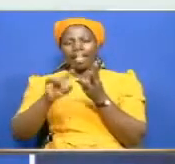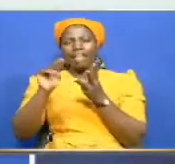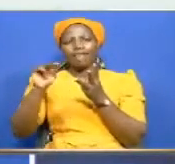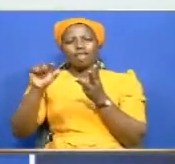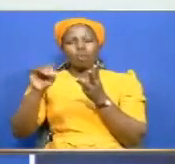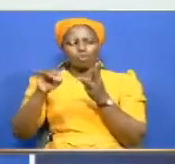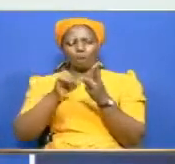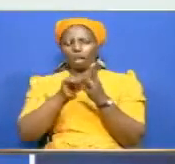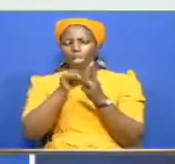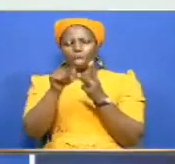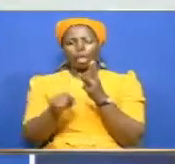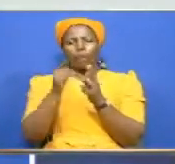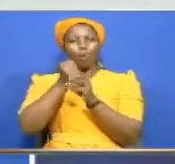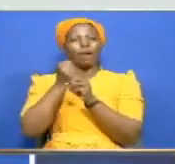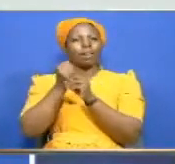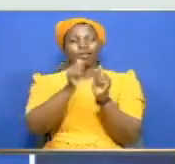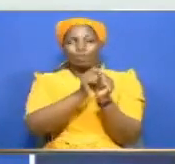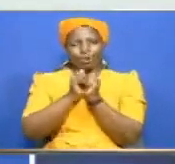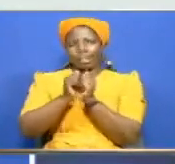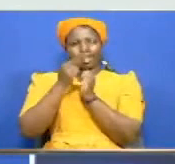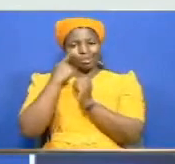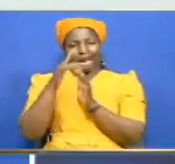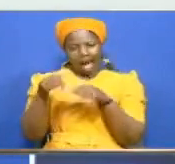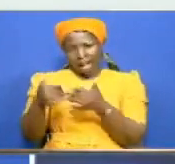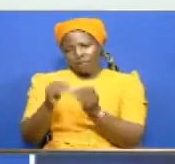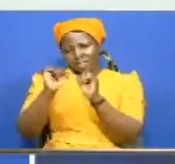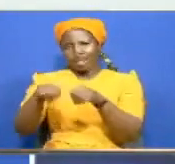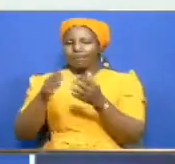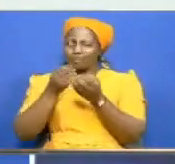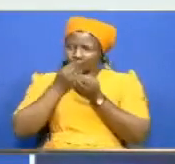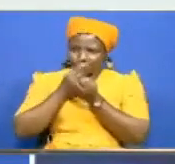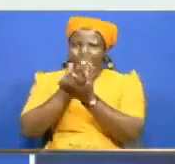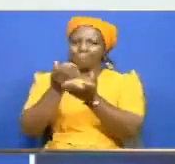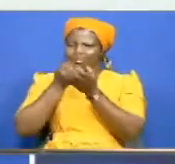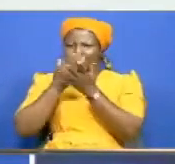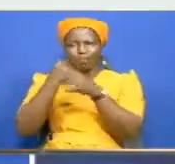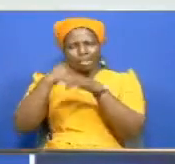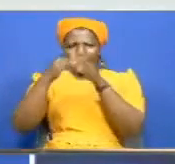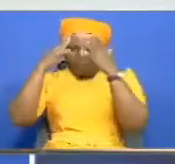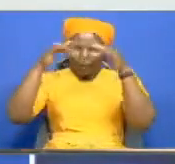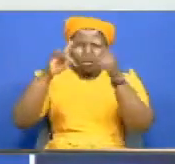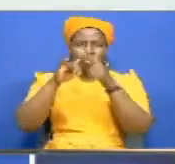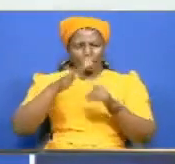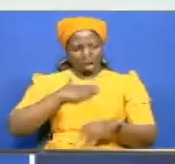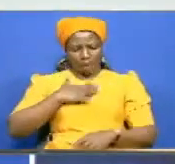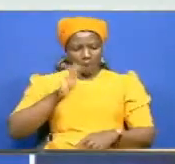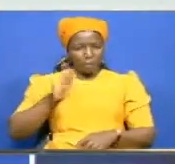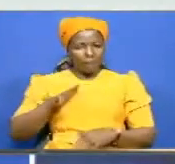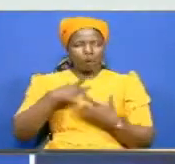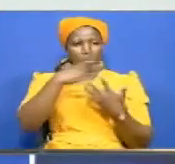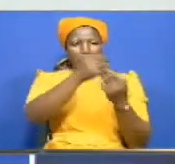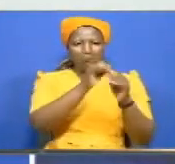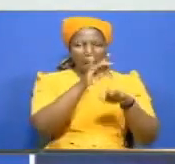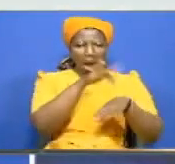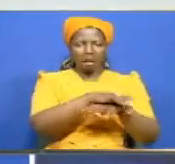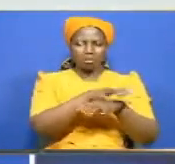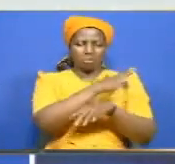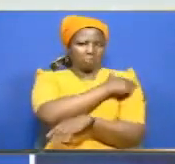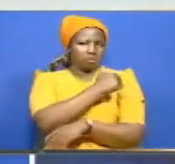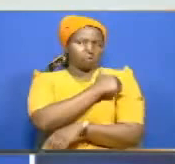to get this message across to our women to go to hospital early, because this is